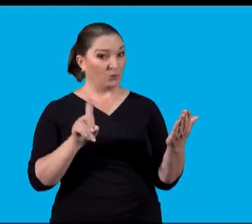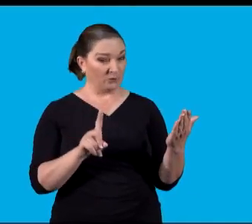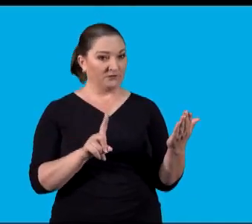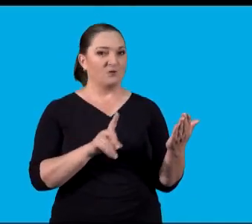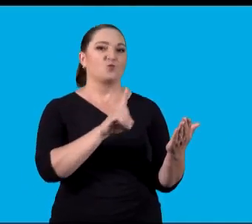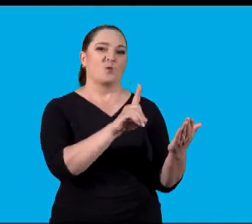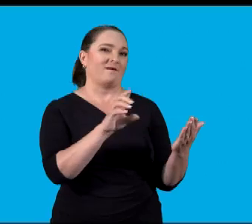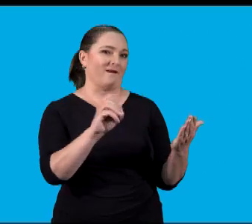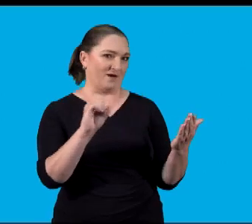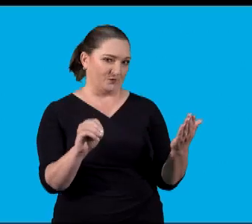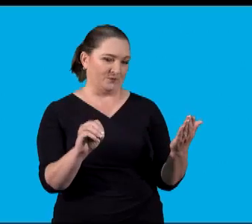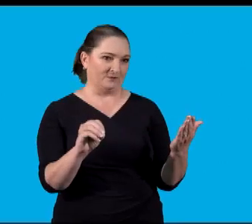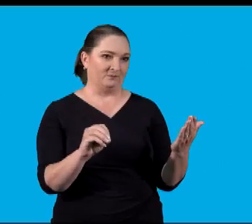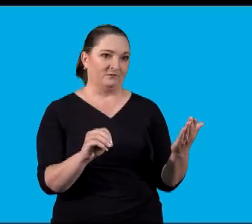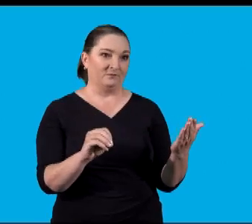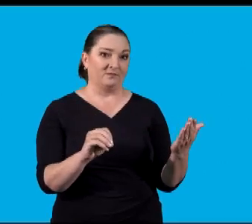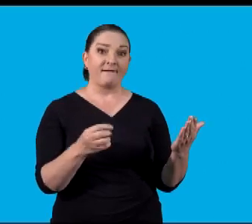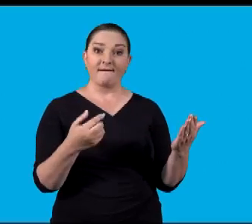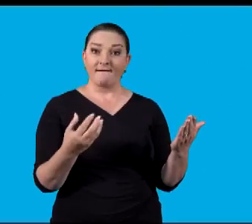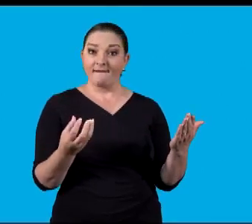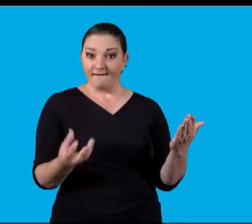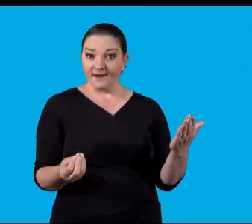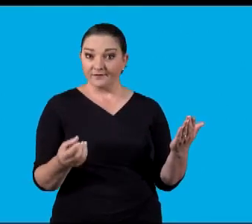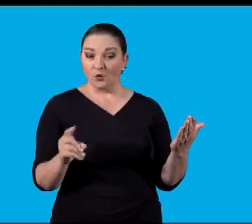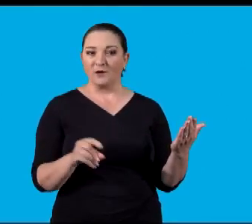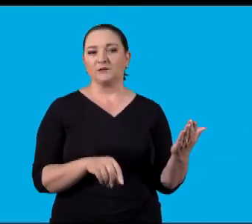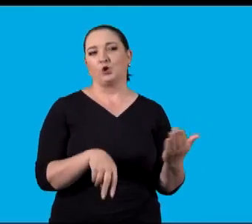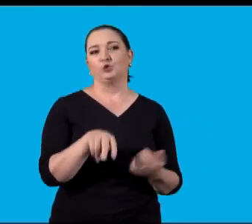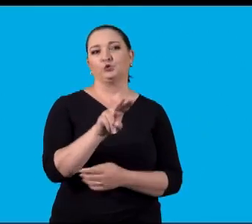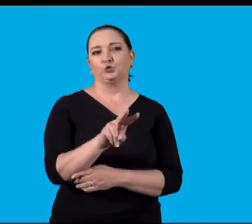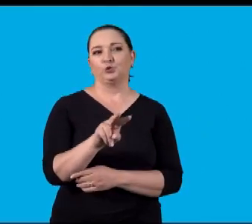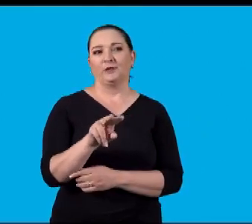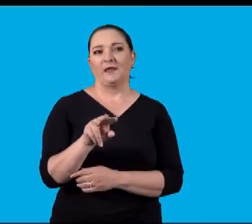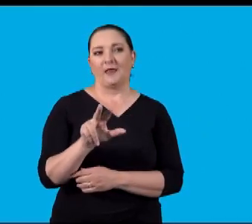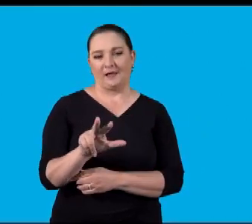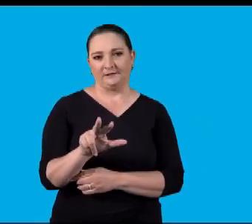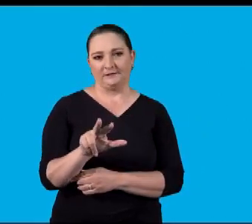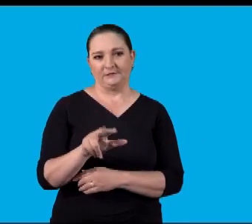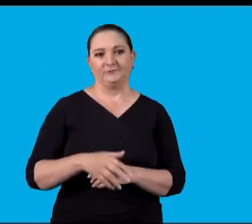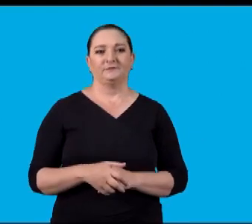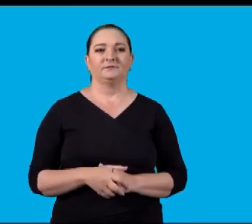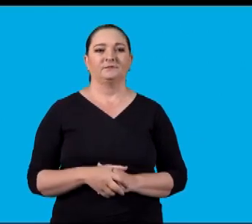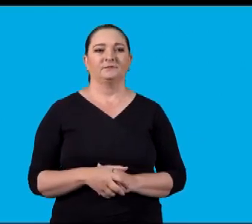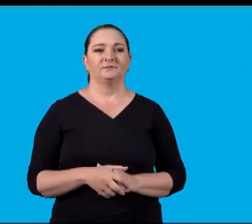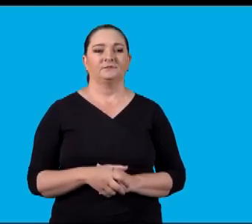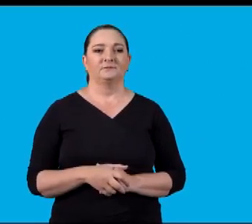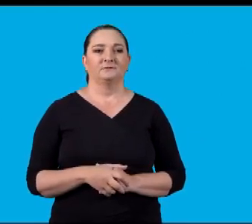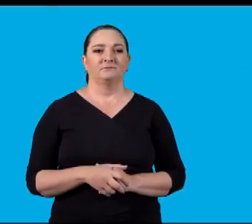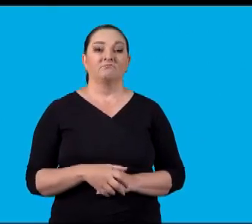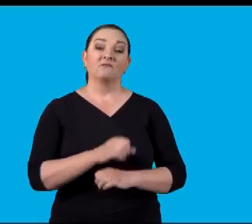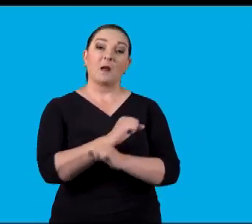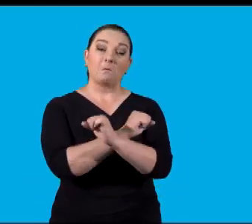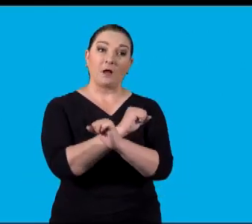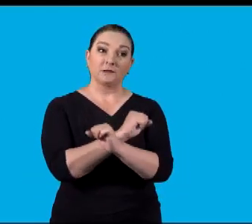want is 100. What I have is 28. Then I multiply